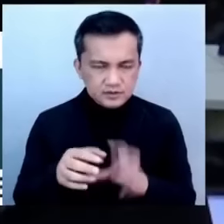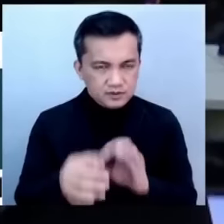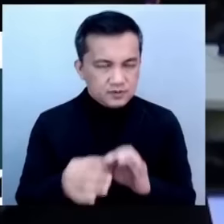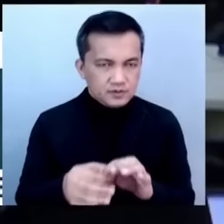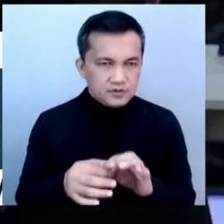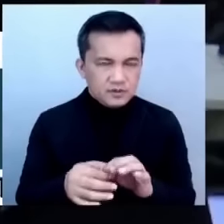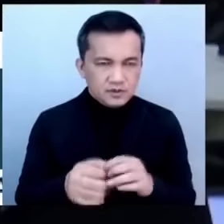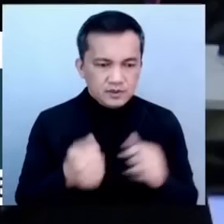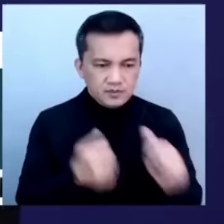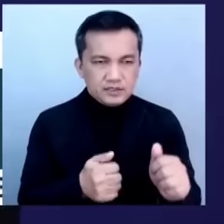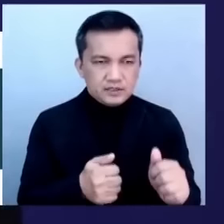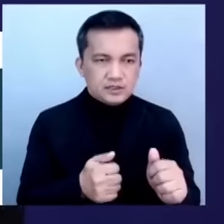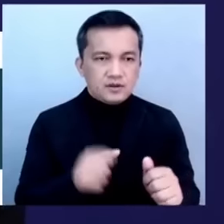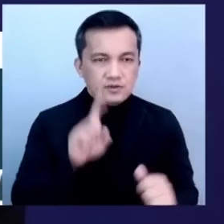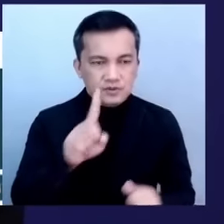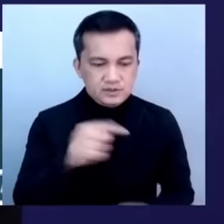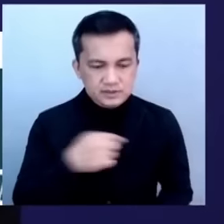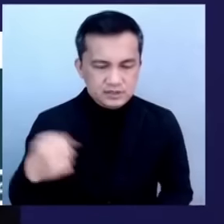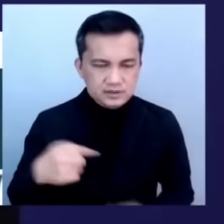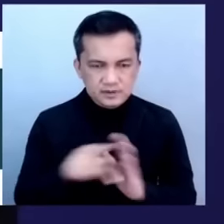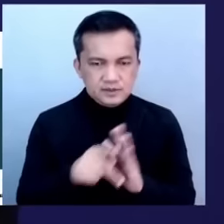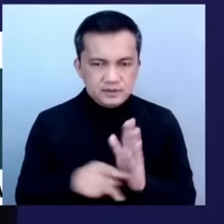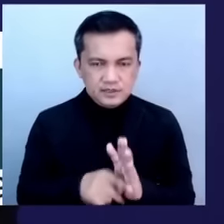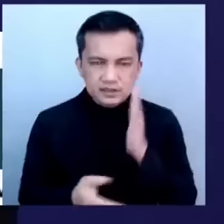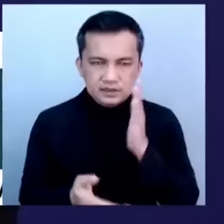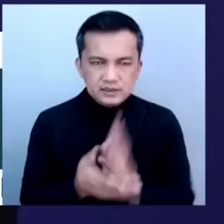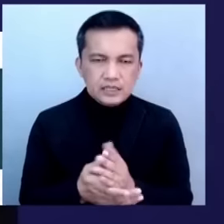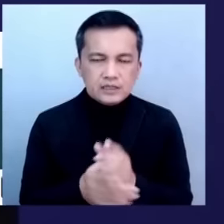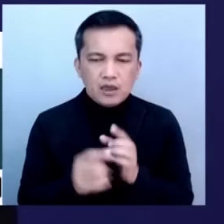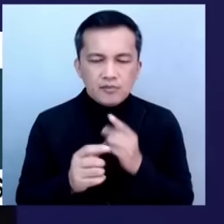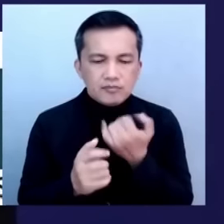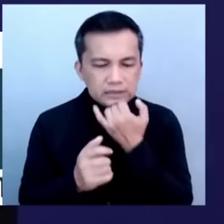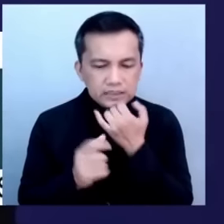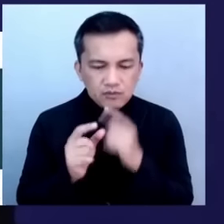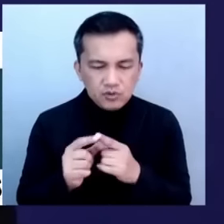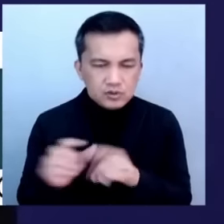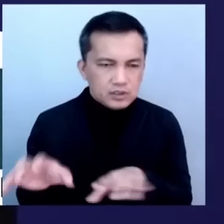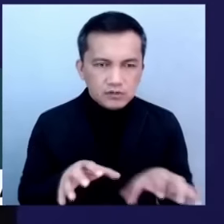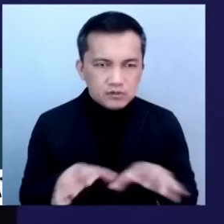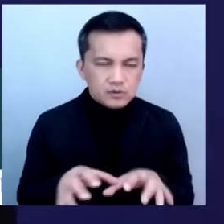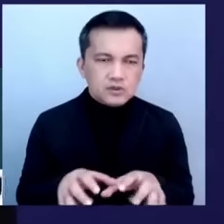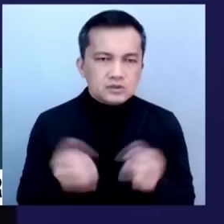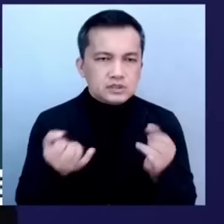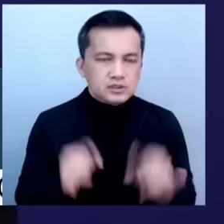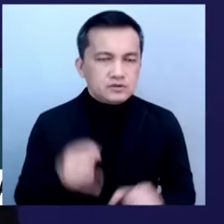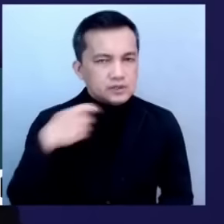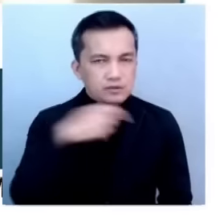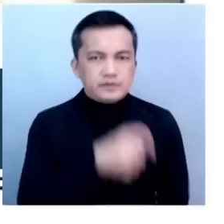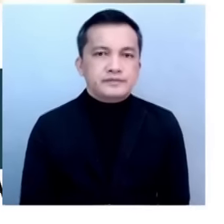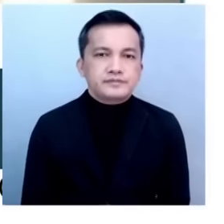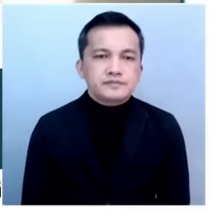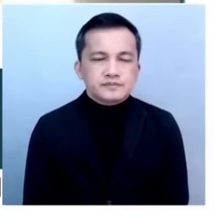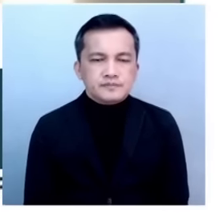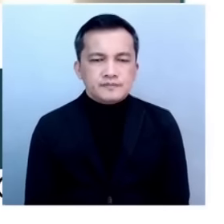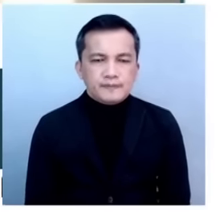the One China principle and stop its wrong words and deeds on the Taiwan issue.